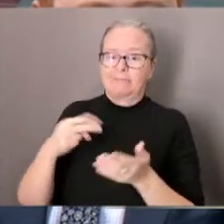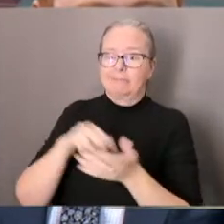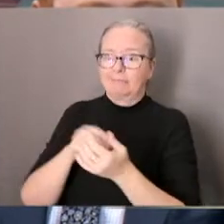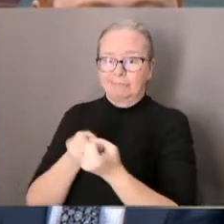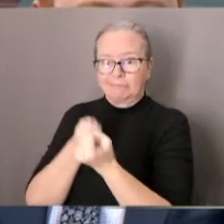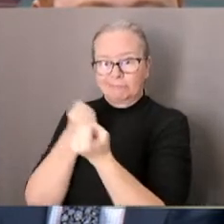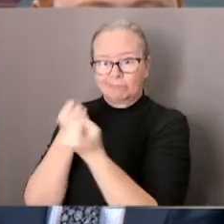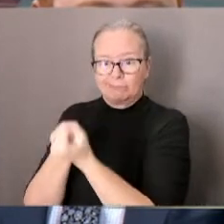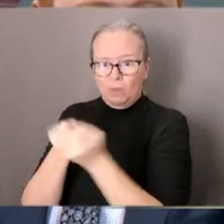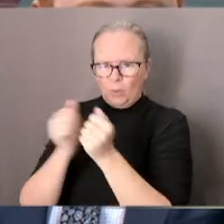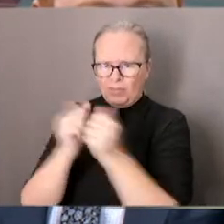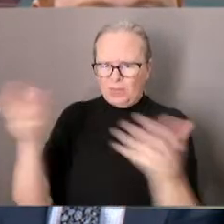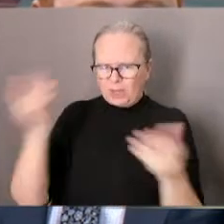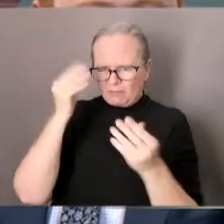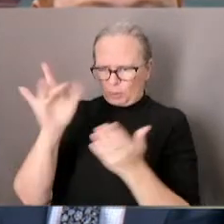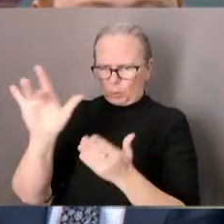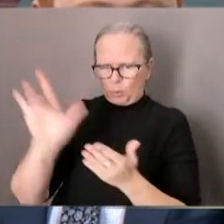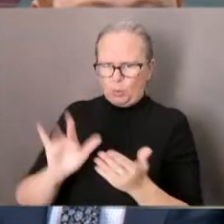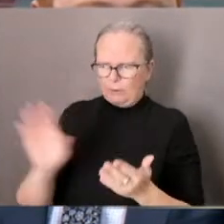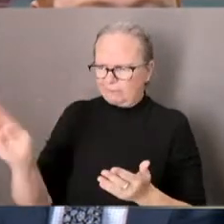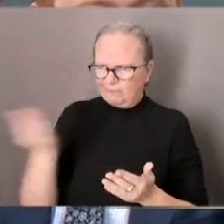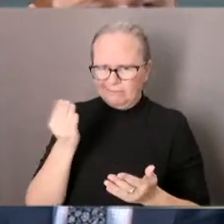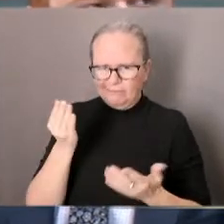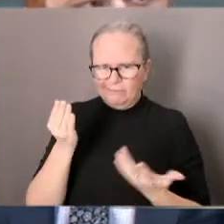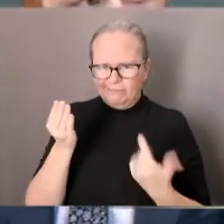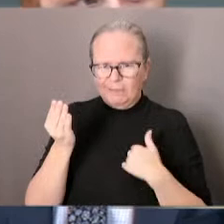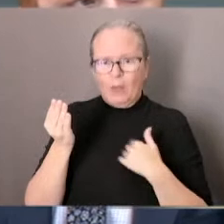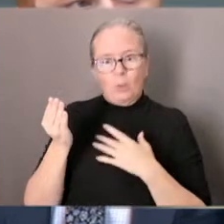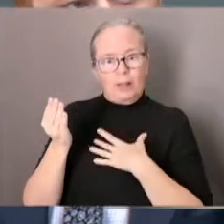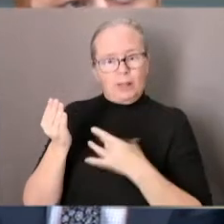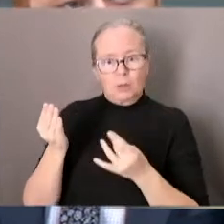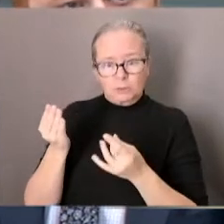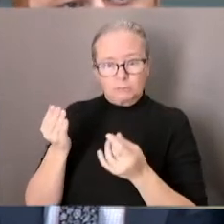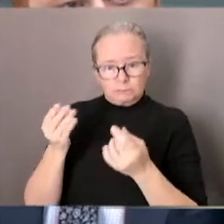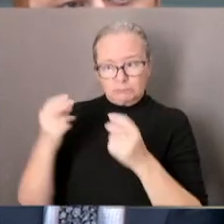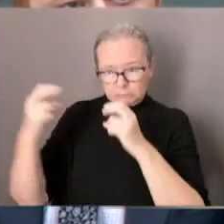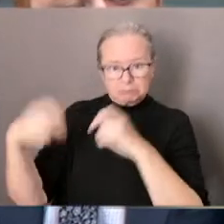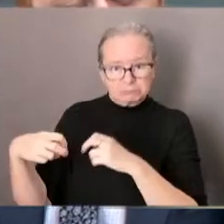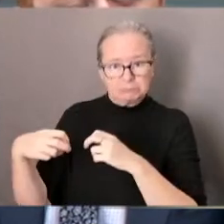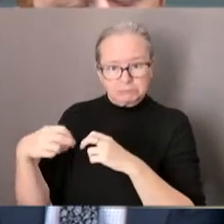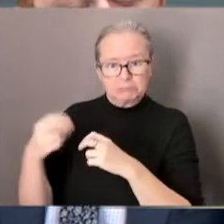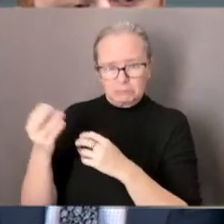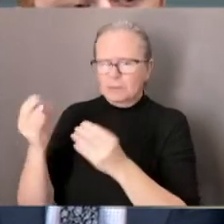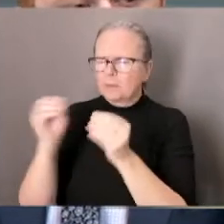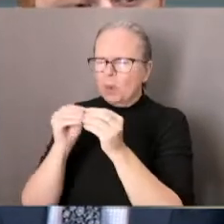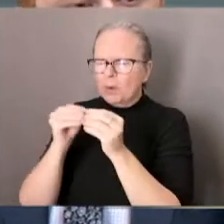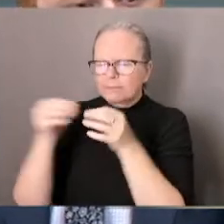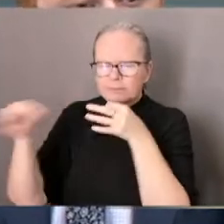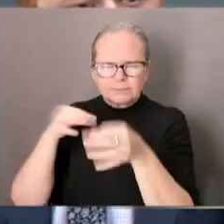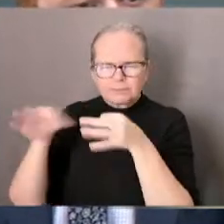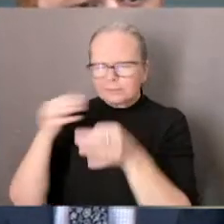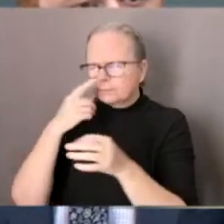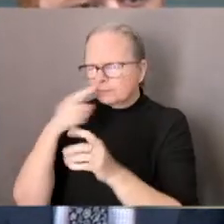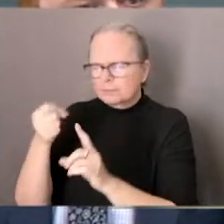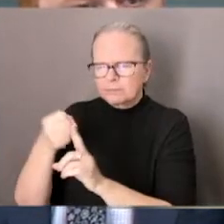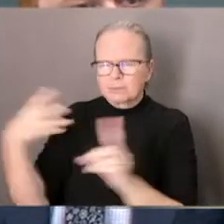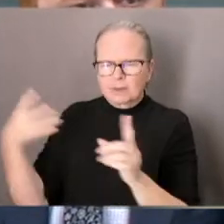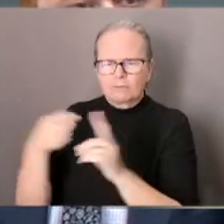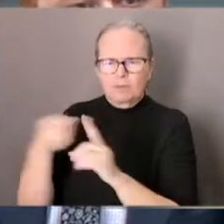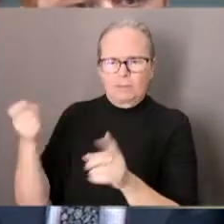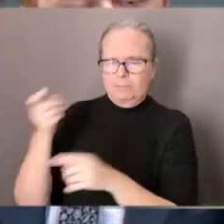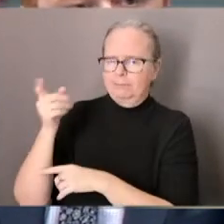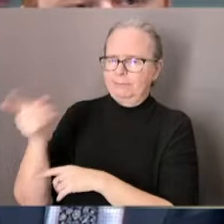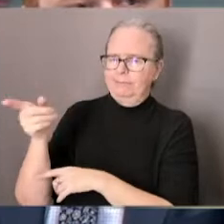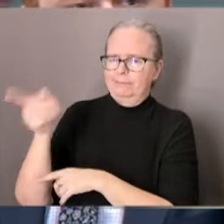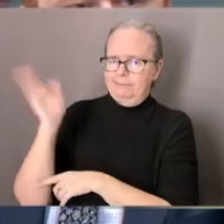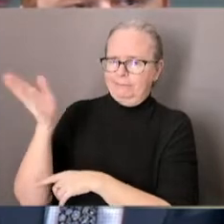to find out more as to uh what the what they have in store because from the press conference it was clear that this was just scribbled together on the back of